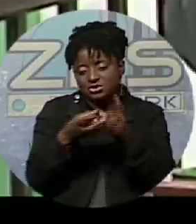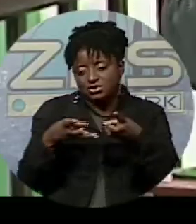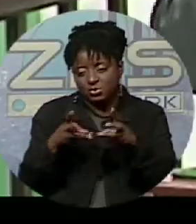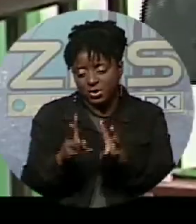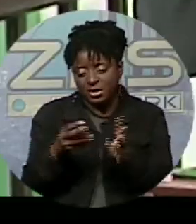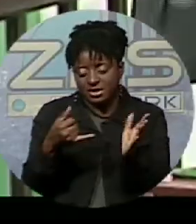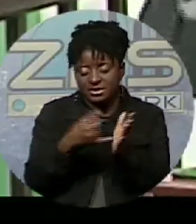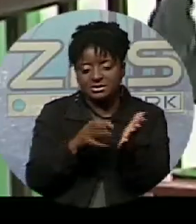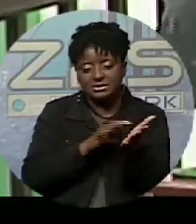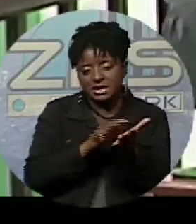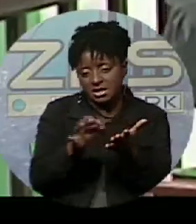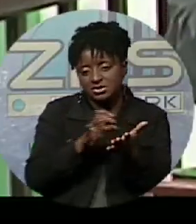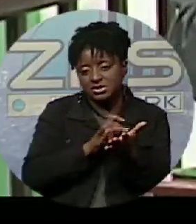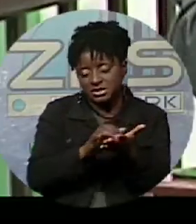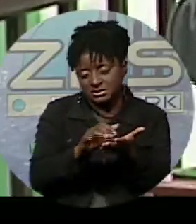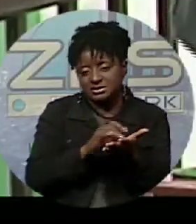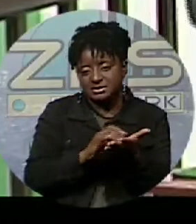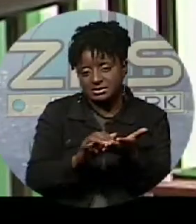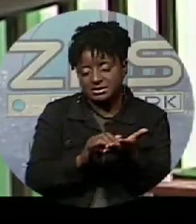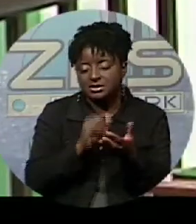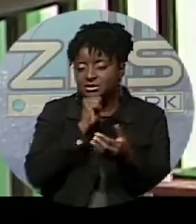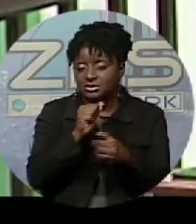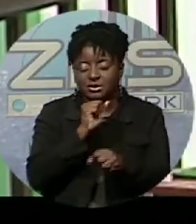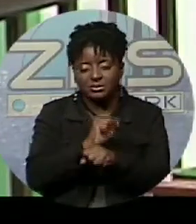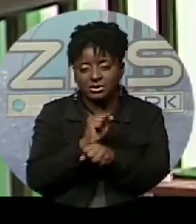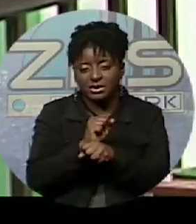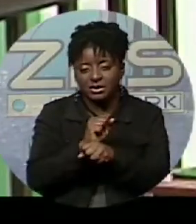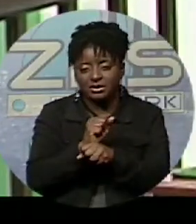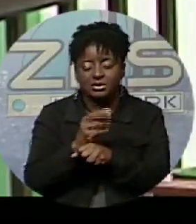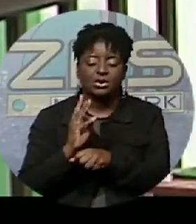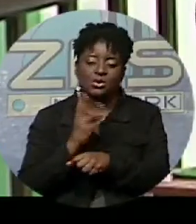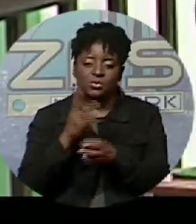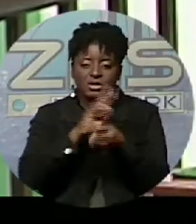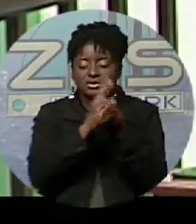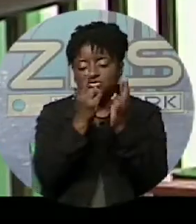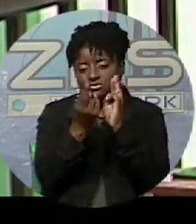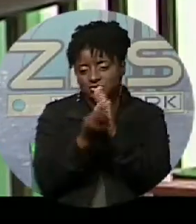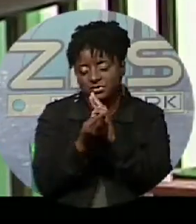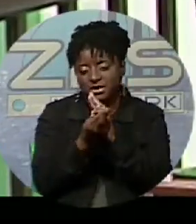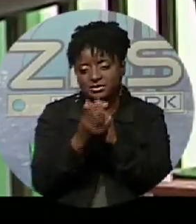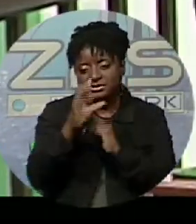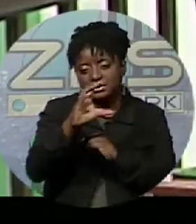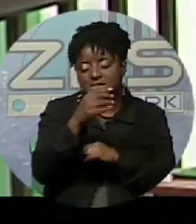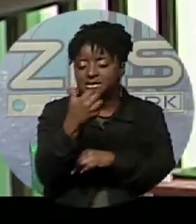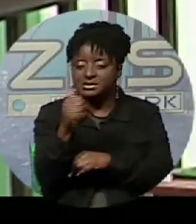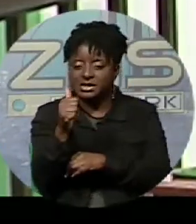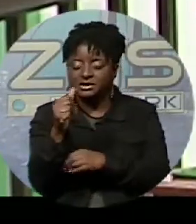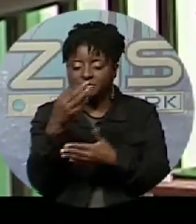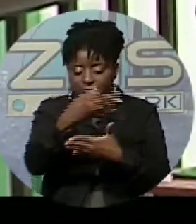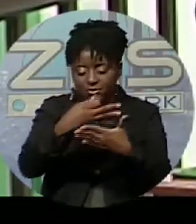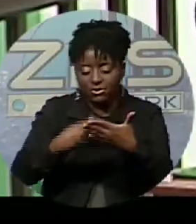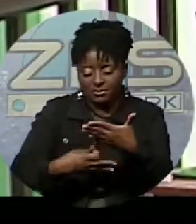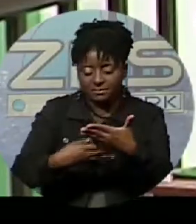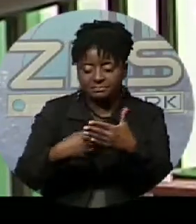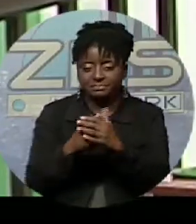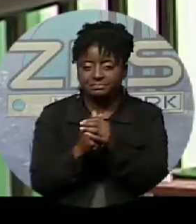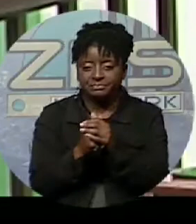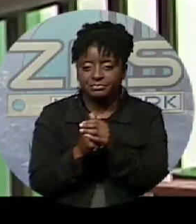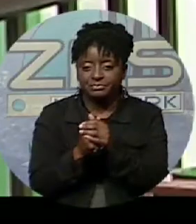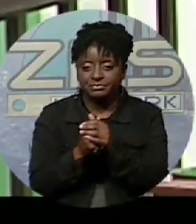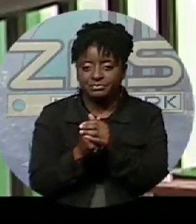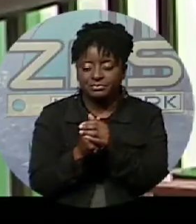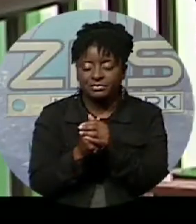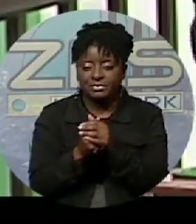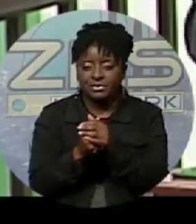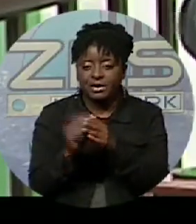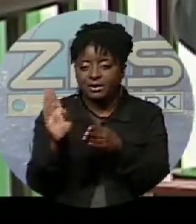We have revised the C-10 form where we get numbers from the employers, and the employers will now give National Insurance